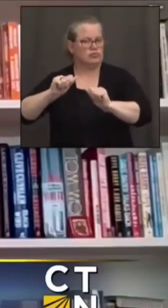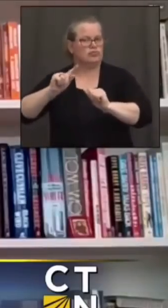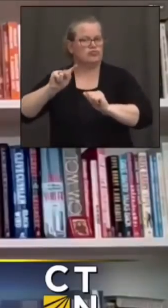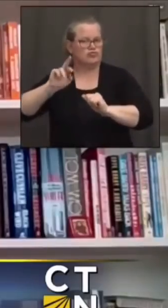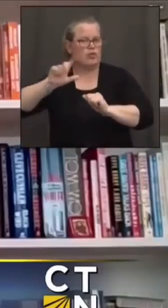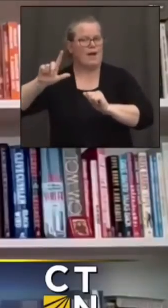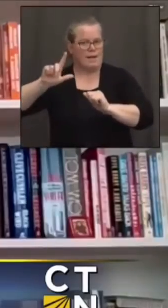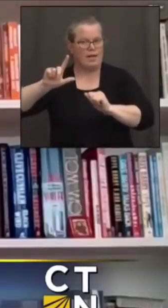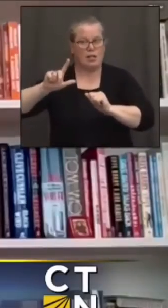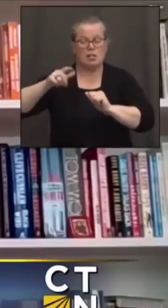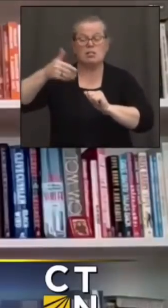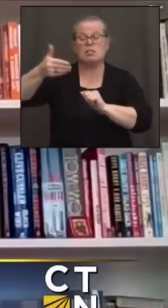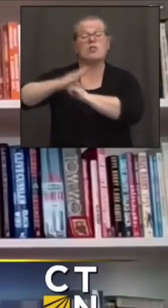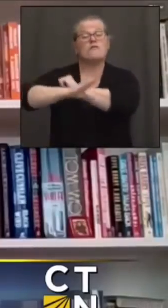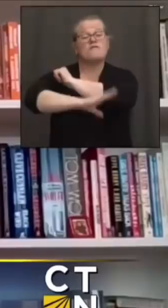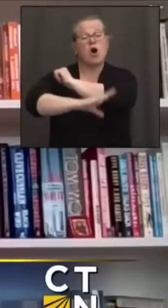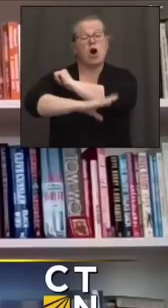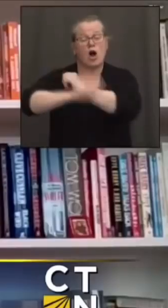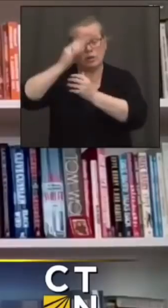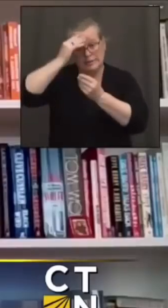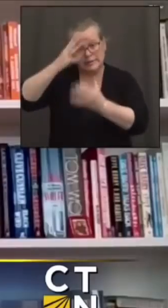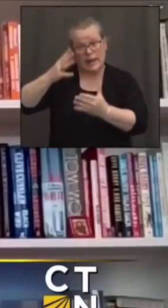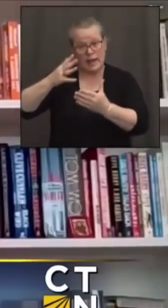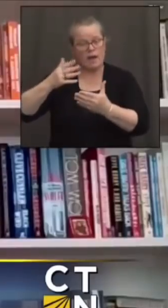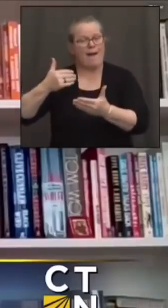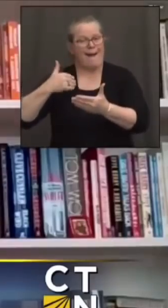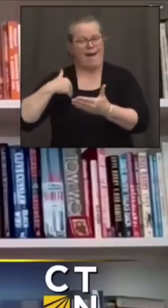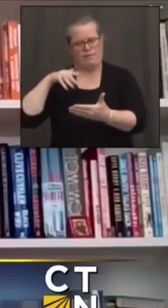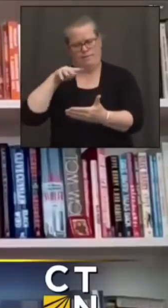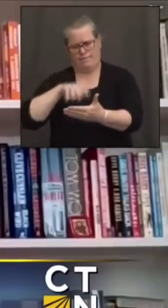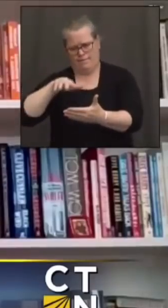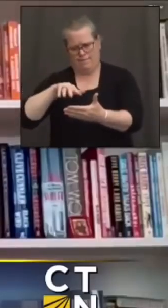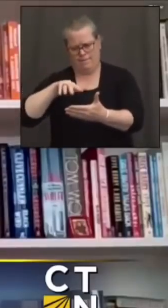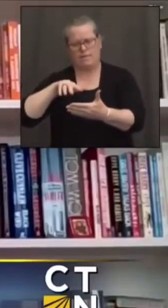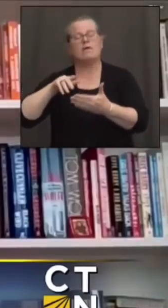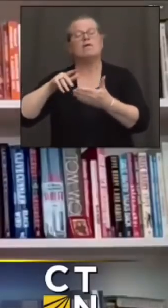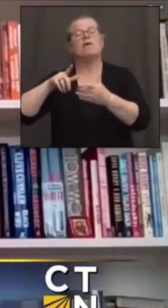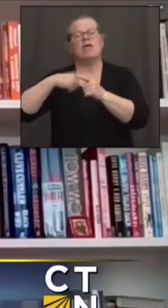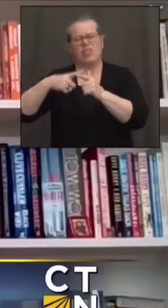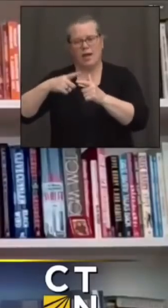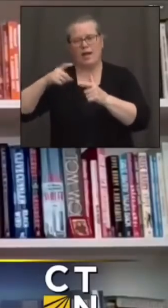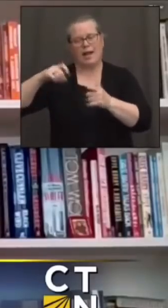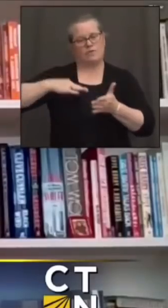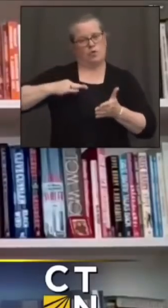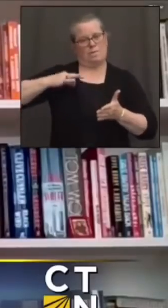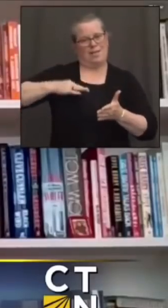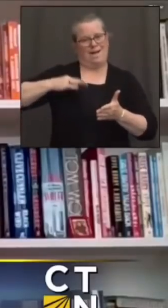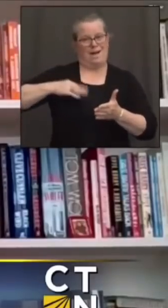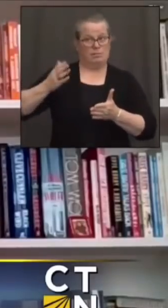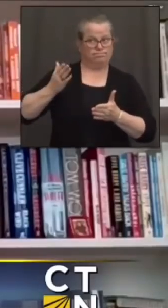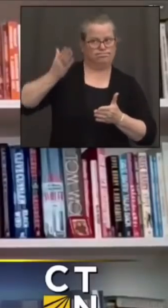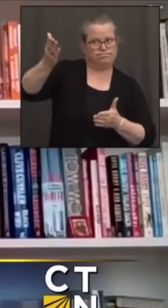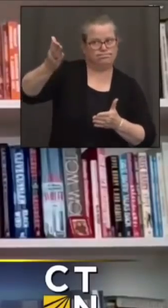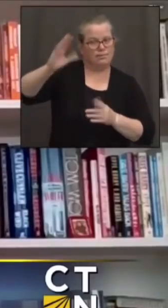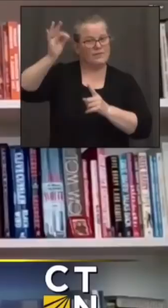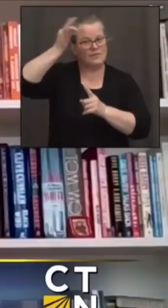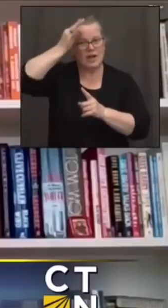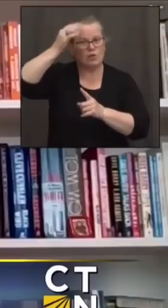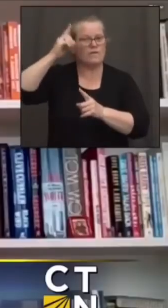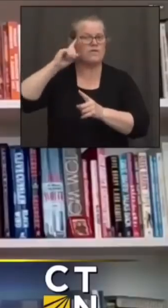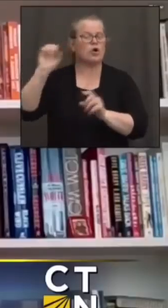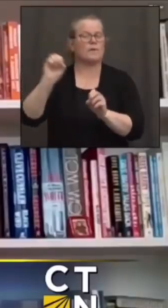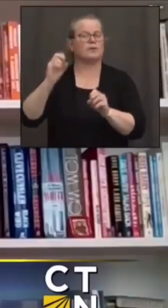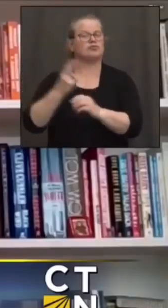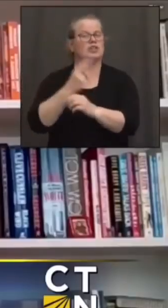in the fall. And then following data, there's usually an application for the modification of the emergency use authorization.